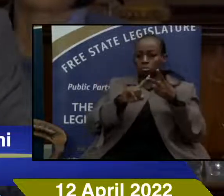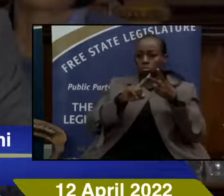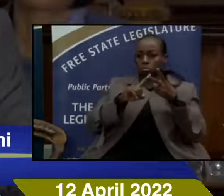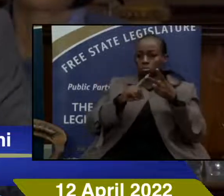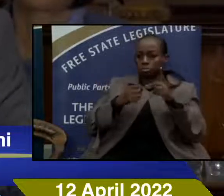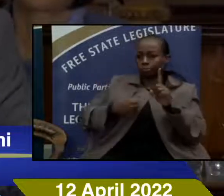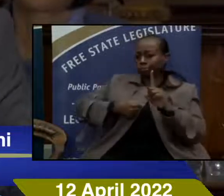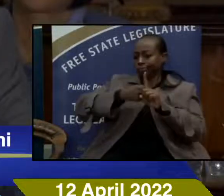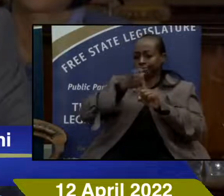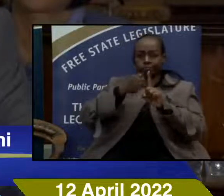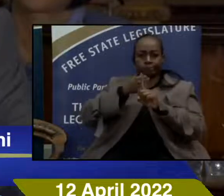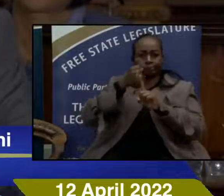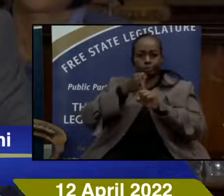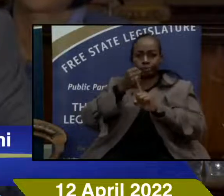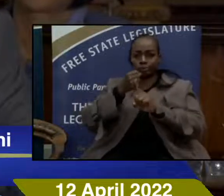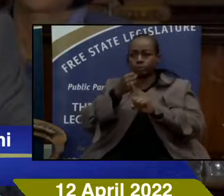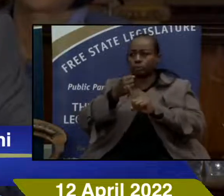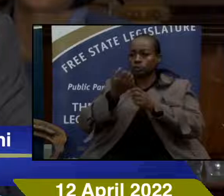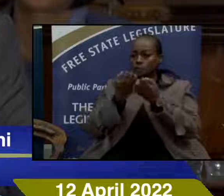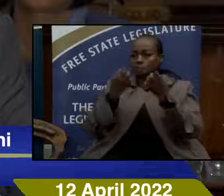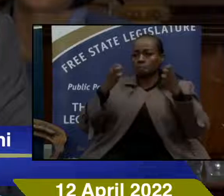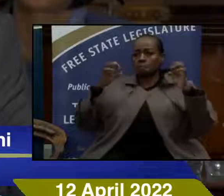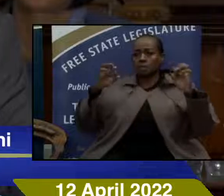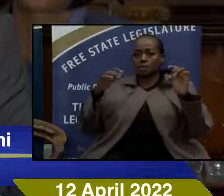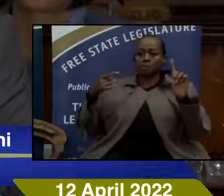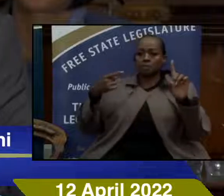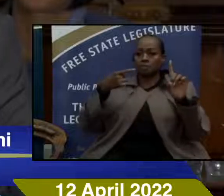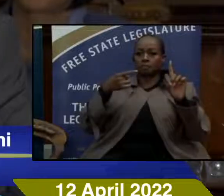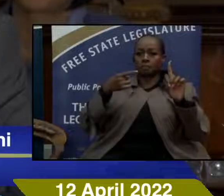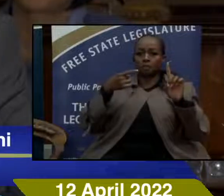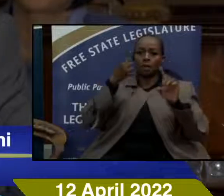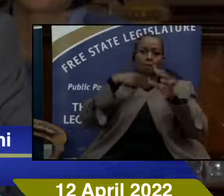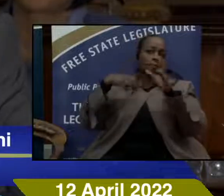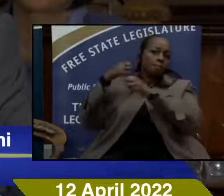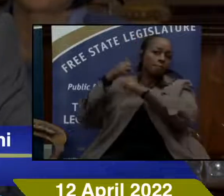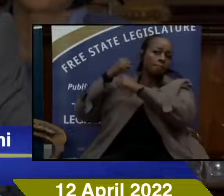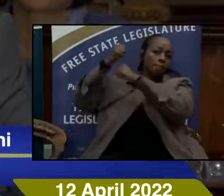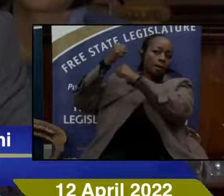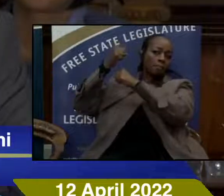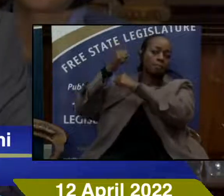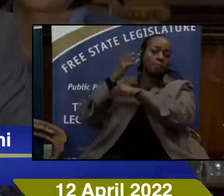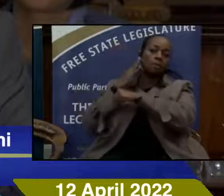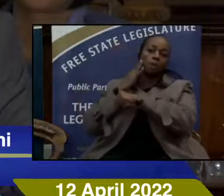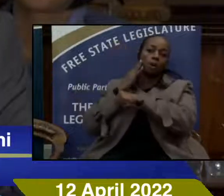member of Umkhonto weSizwe, who was hanged on the 6th April